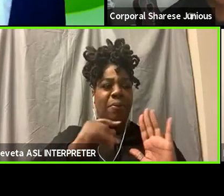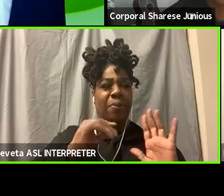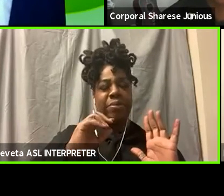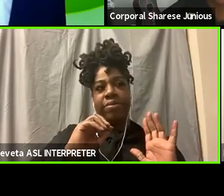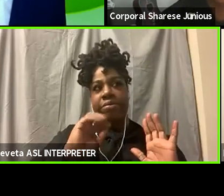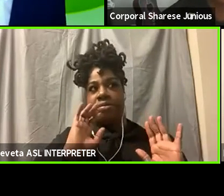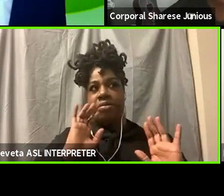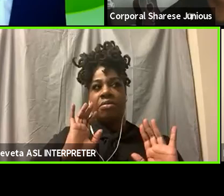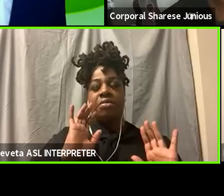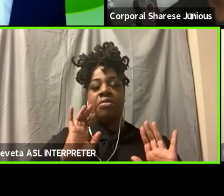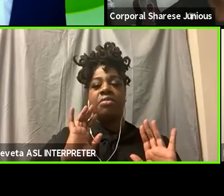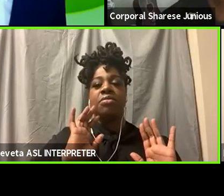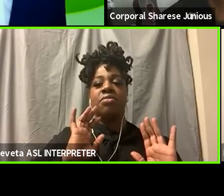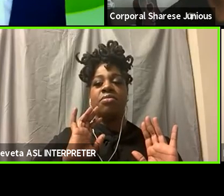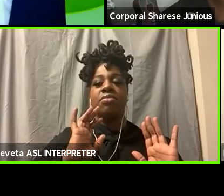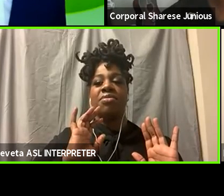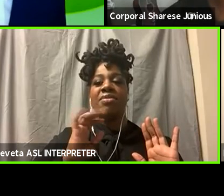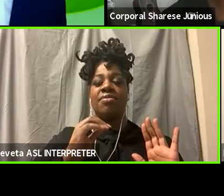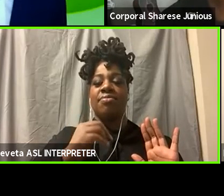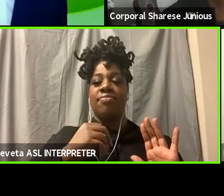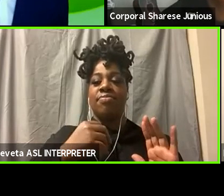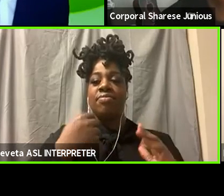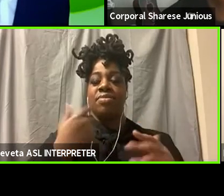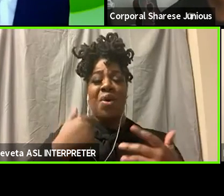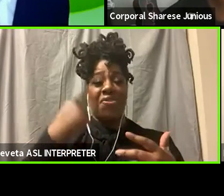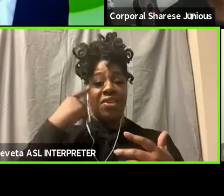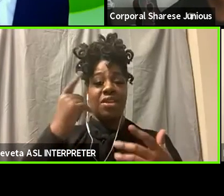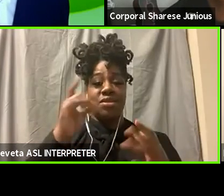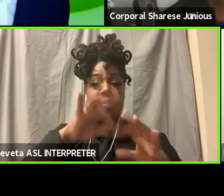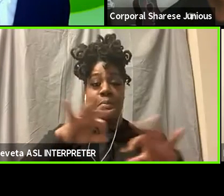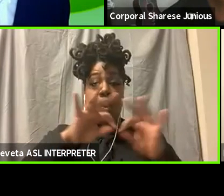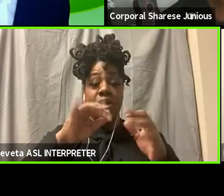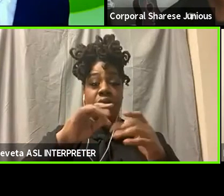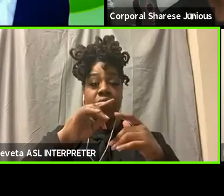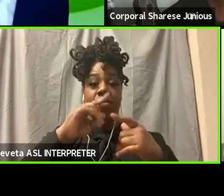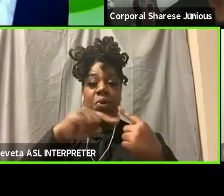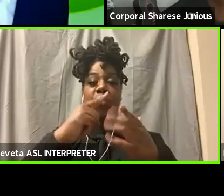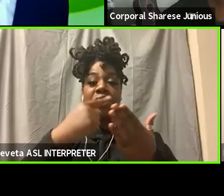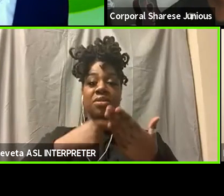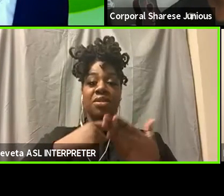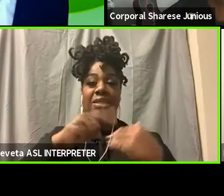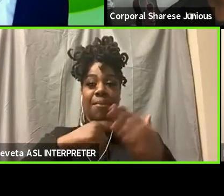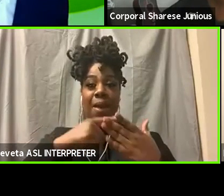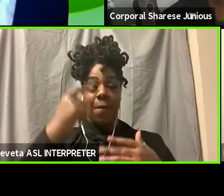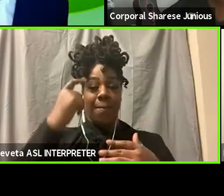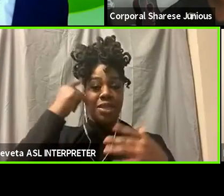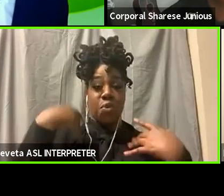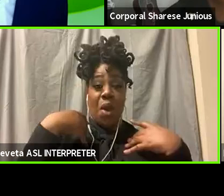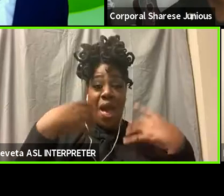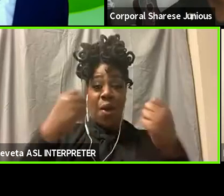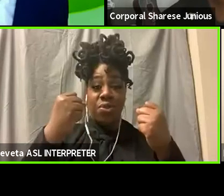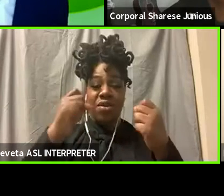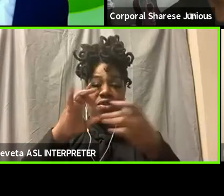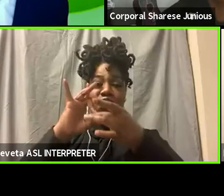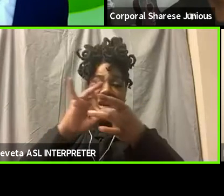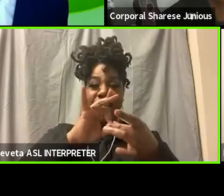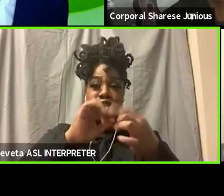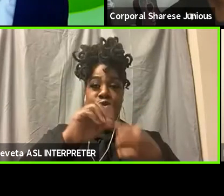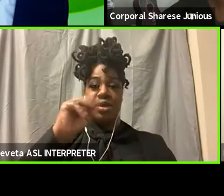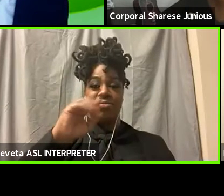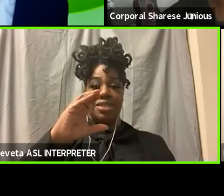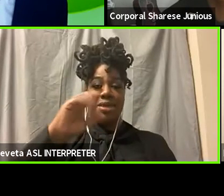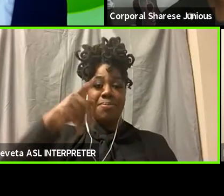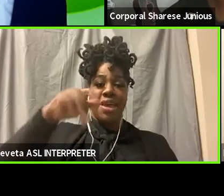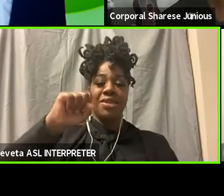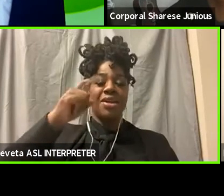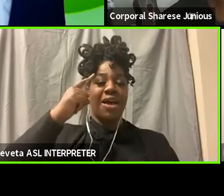I think, when we talk about mental health and we talk about what we're seeing in MCPS, I don't think we can have that